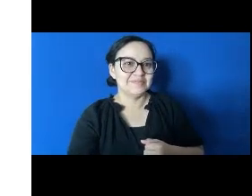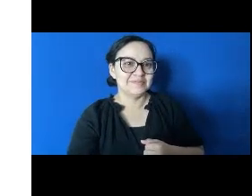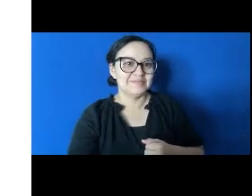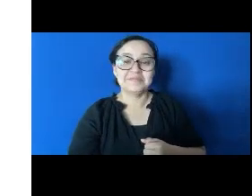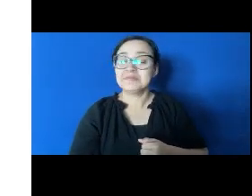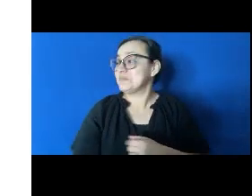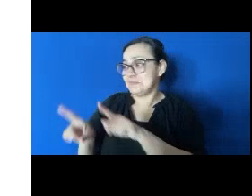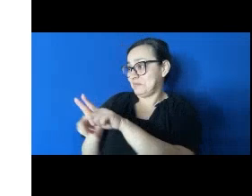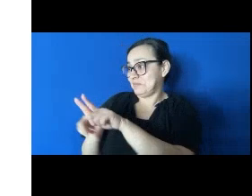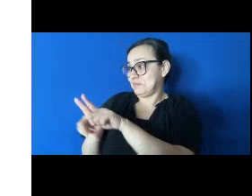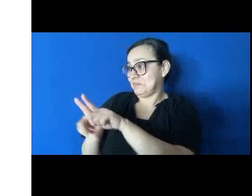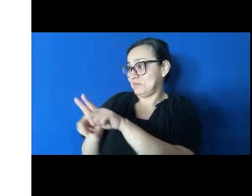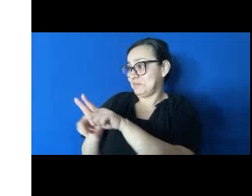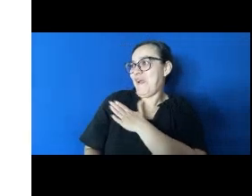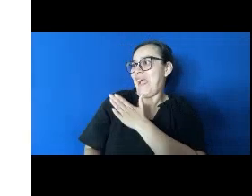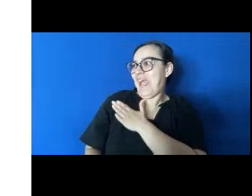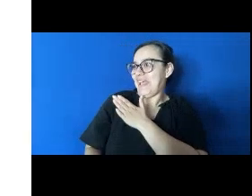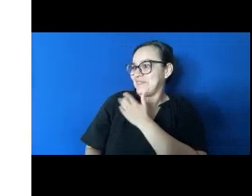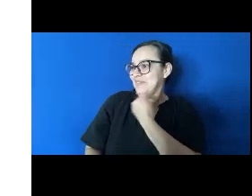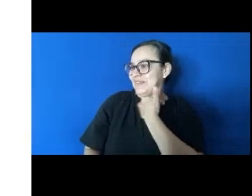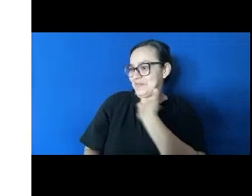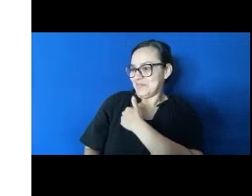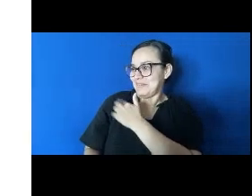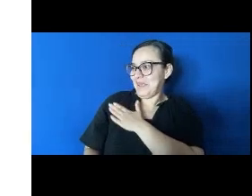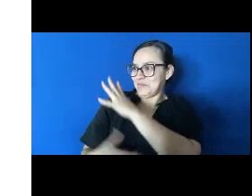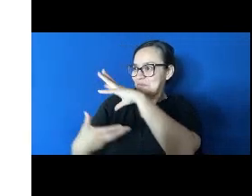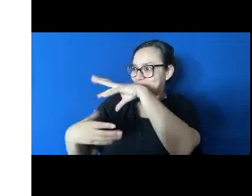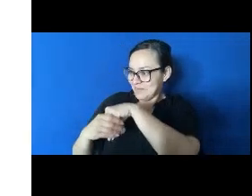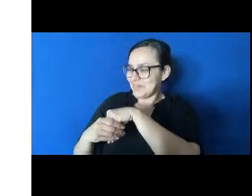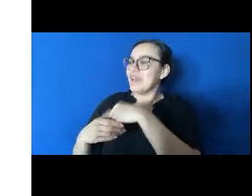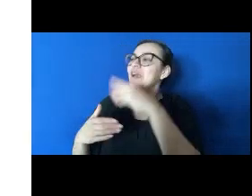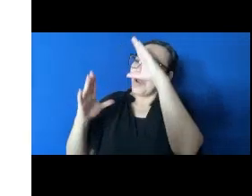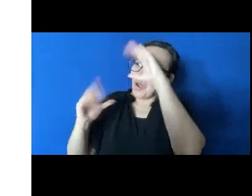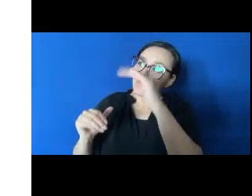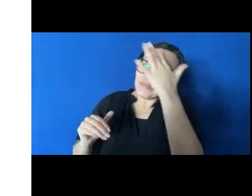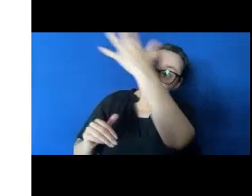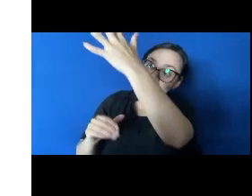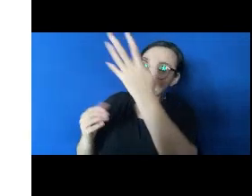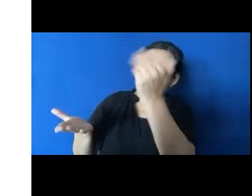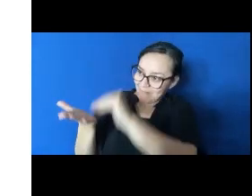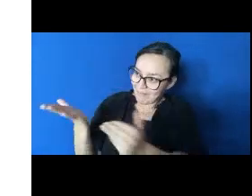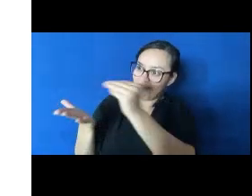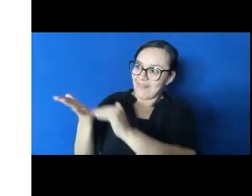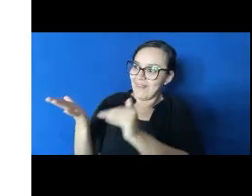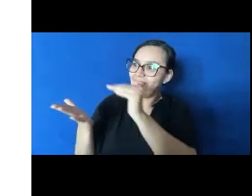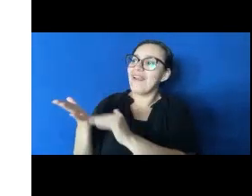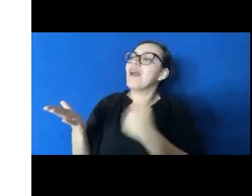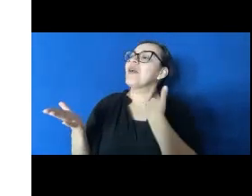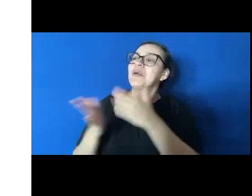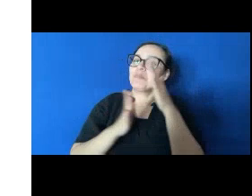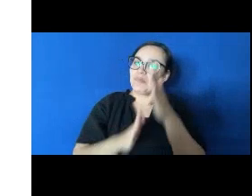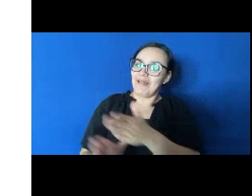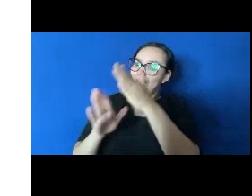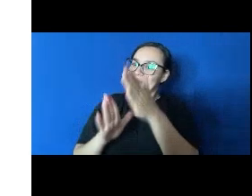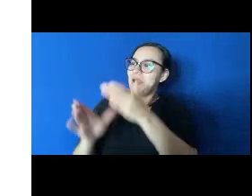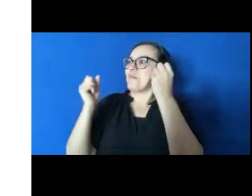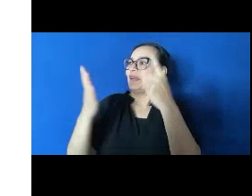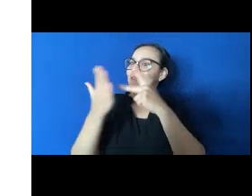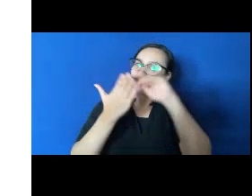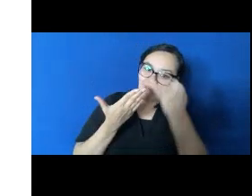statement, but thank you very much for your participation and collaboration. We are very grateful for our collaboration. We hope for more collaboration in the